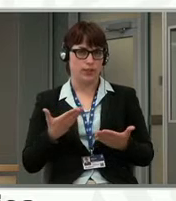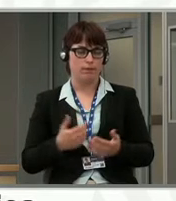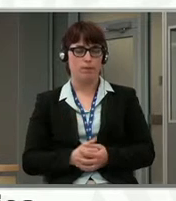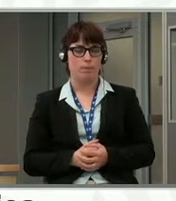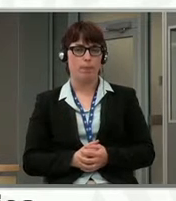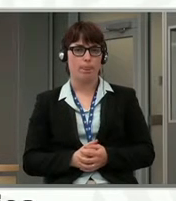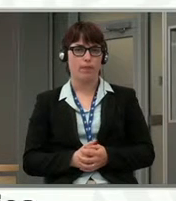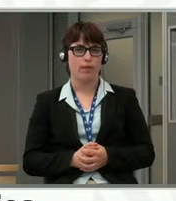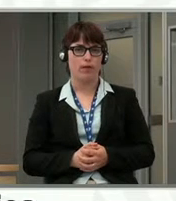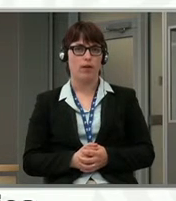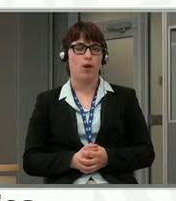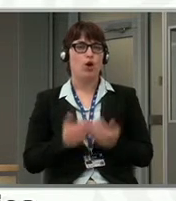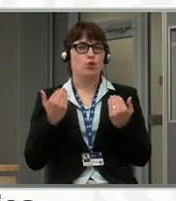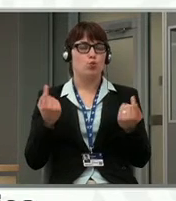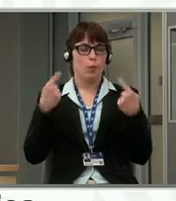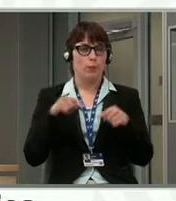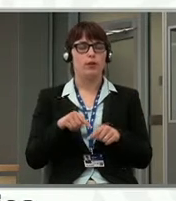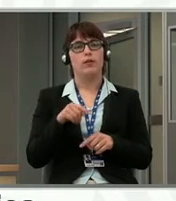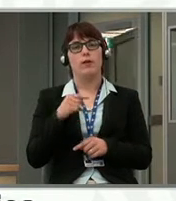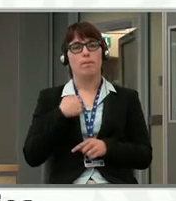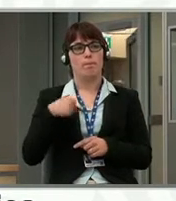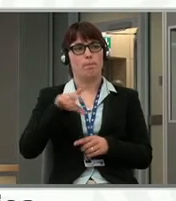the rights of these persons to